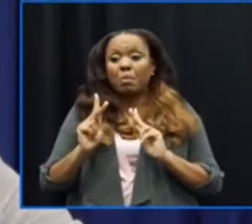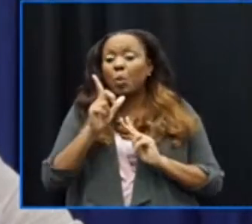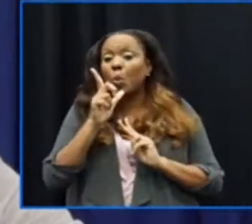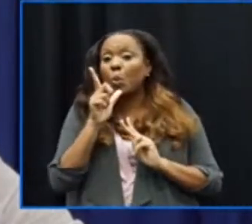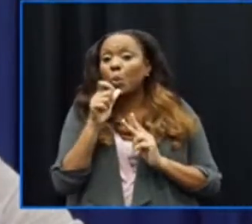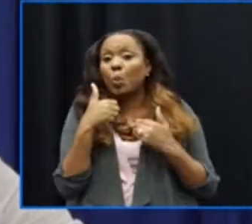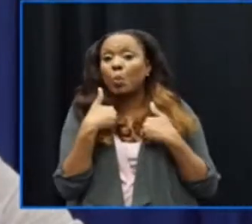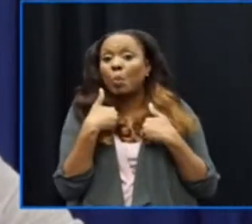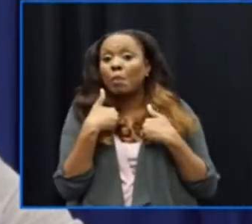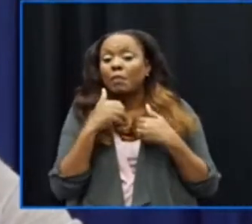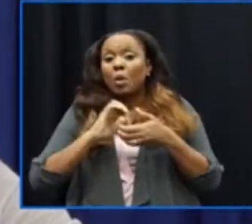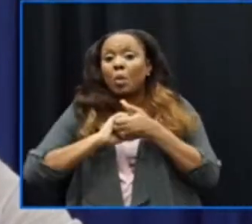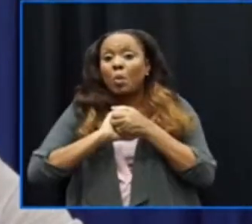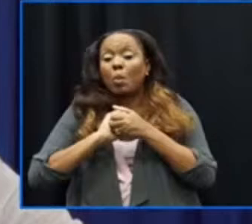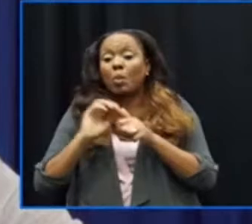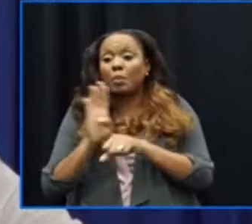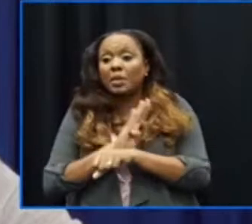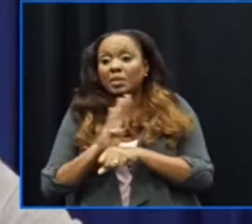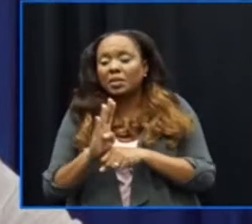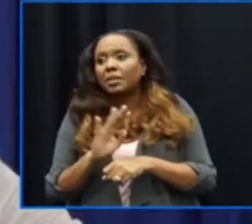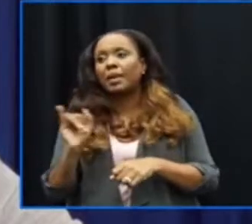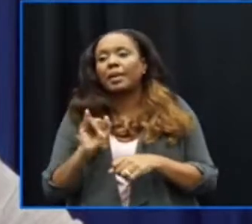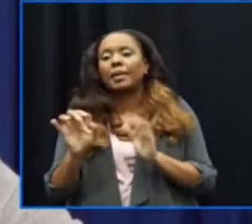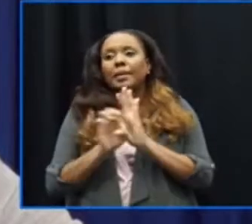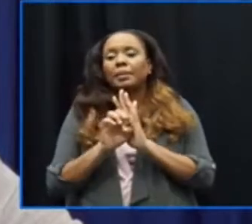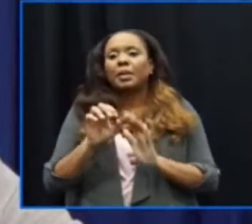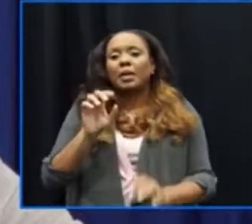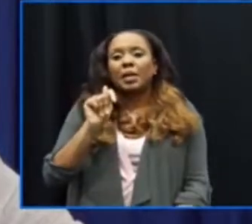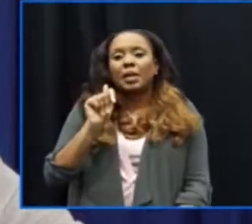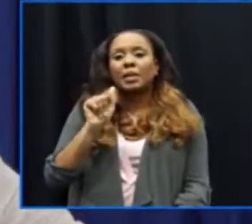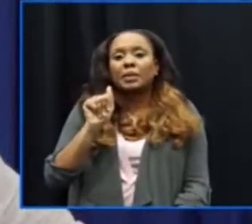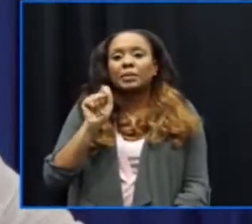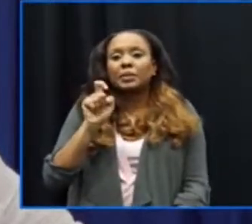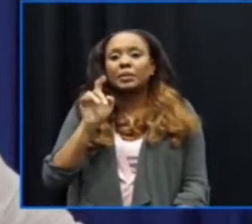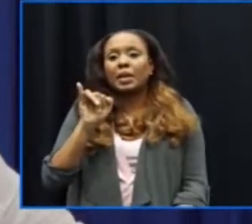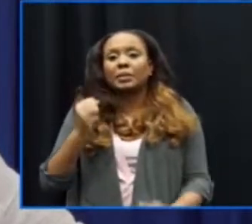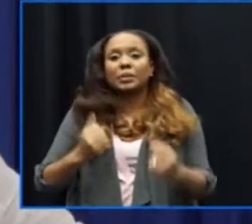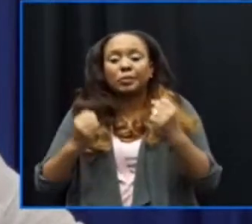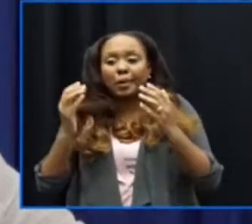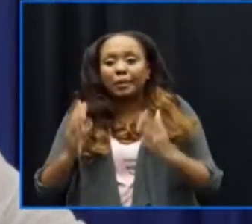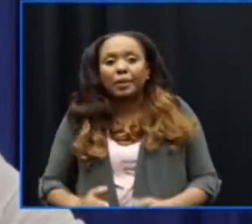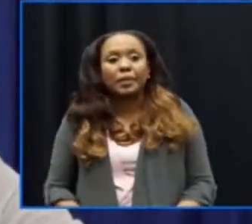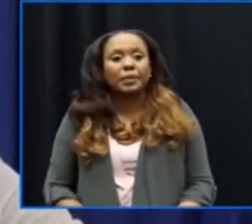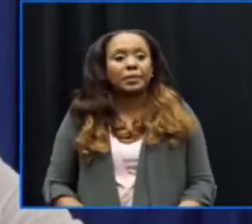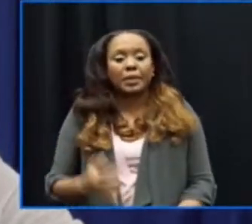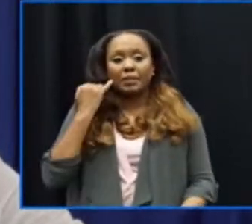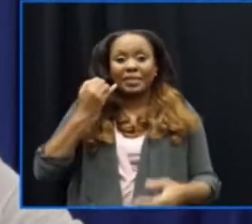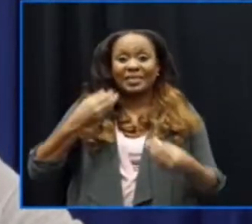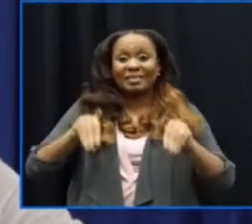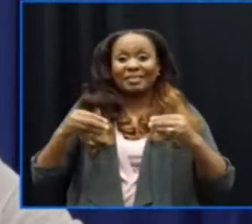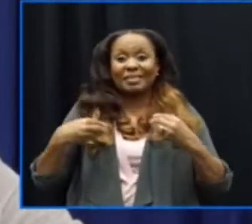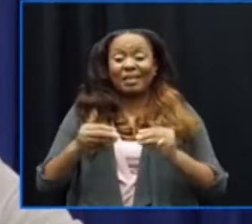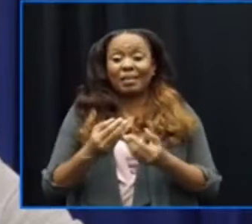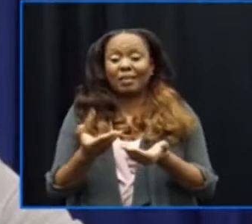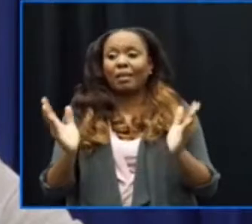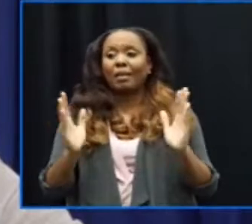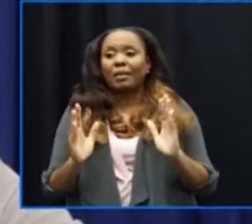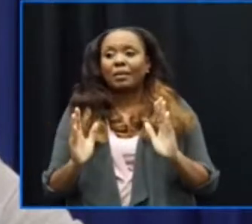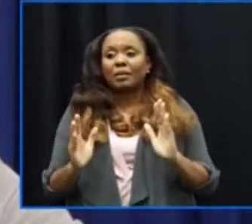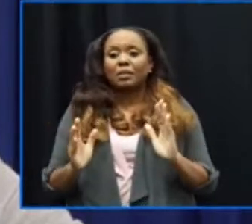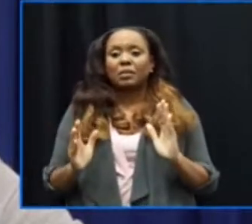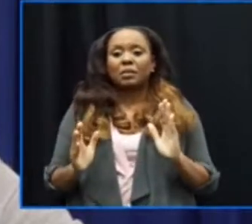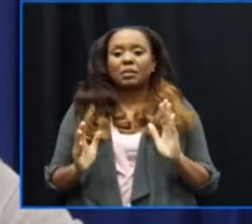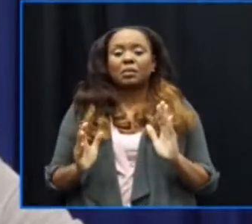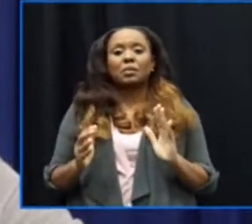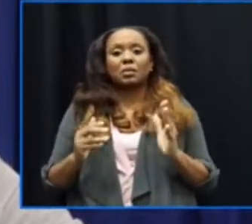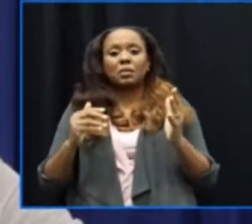who are self-employed, whether they're taxi drivers, whether they're vendors, shop owners, whatever, that they were in a position still to